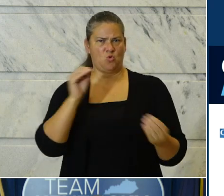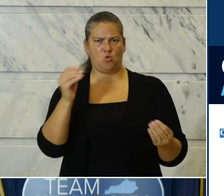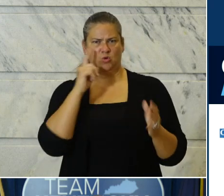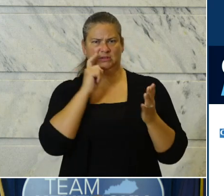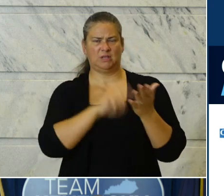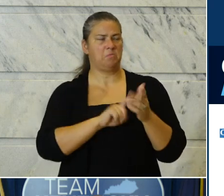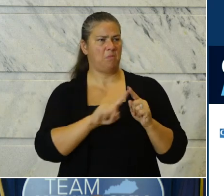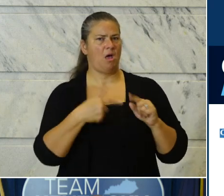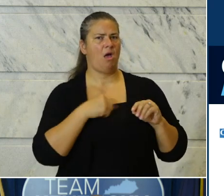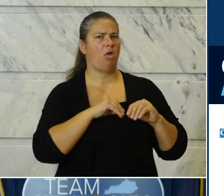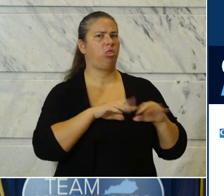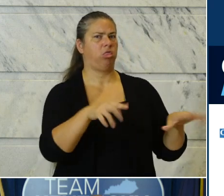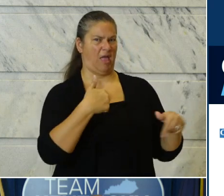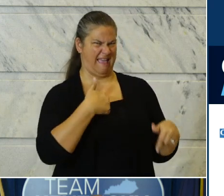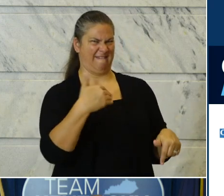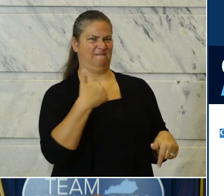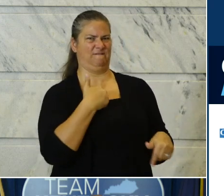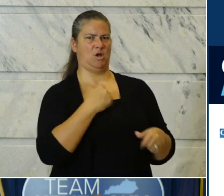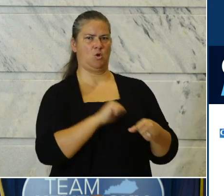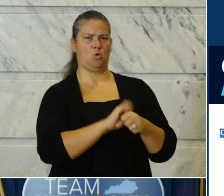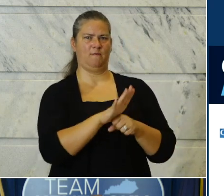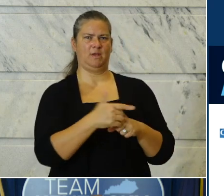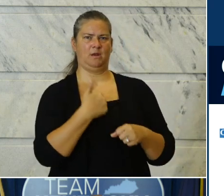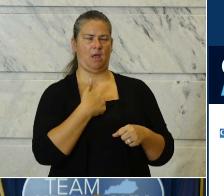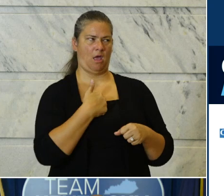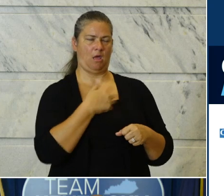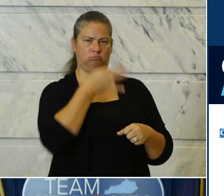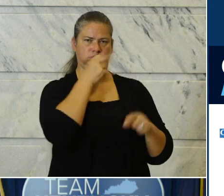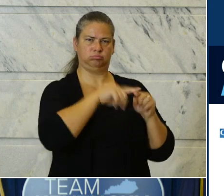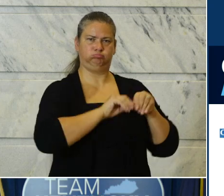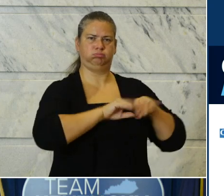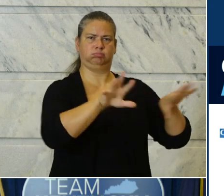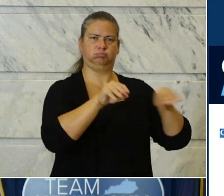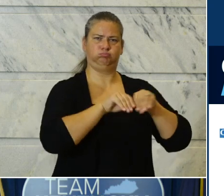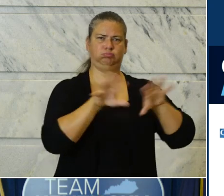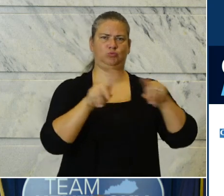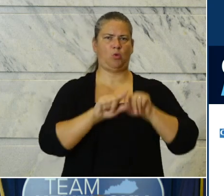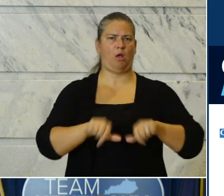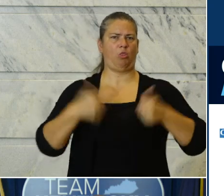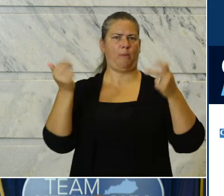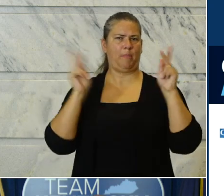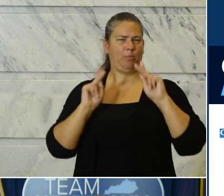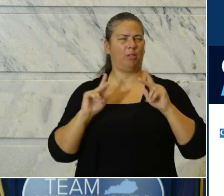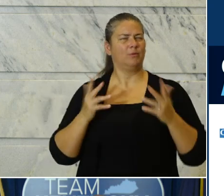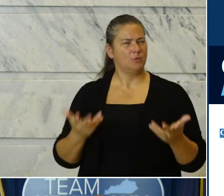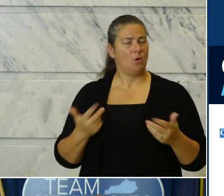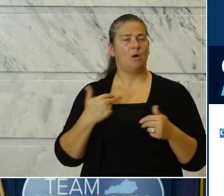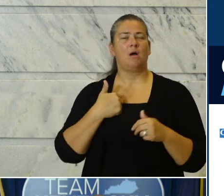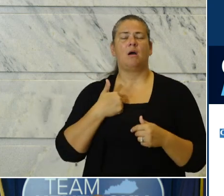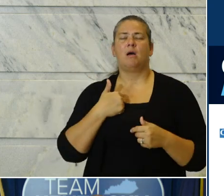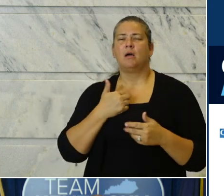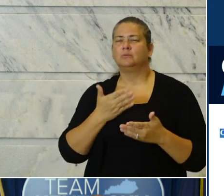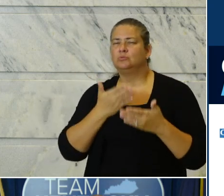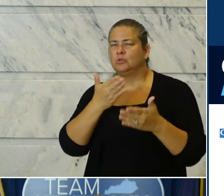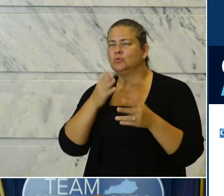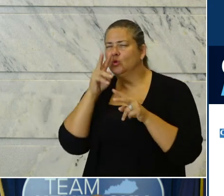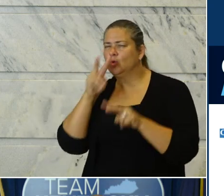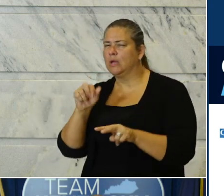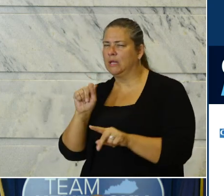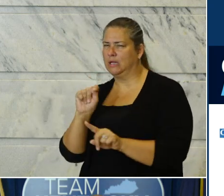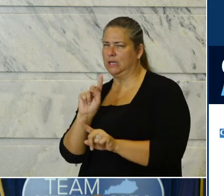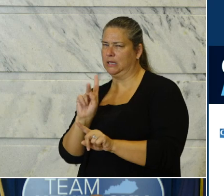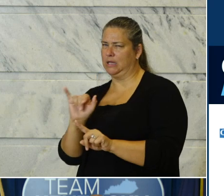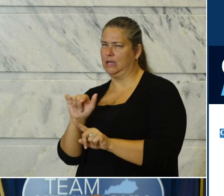would encourage you to still follow our guidance here in Kentucky. And it says right here in the document, if you read it, in areas